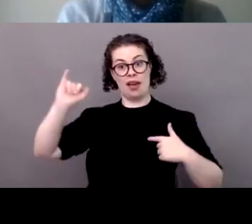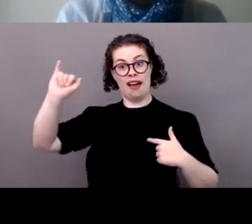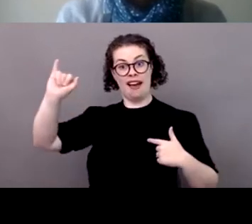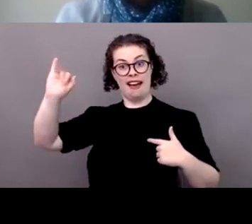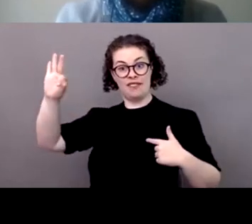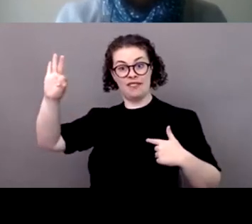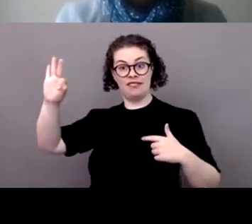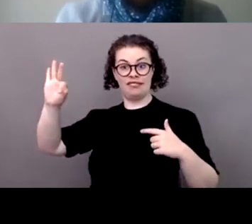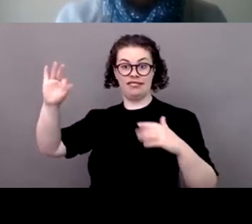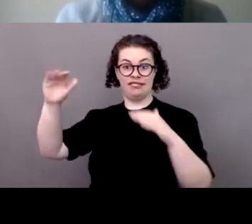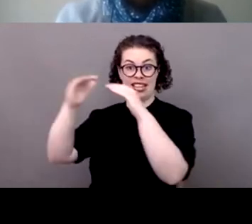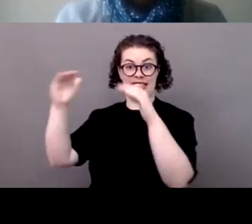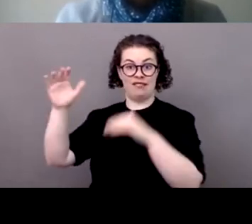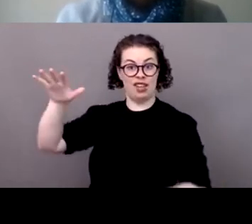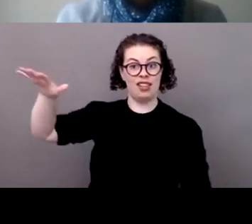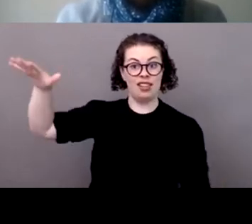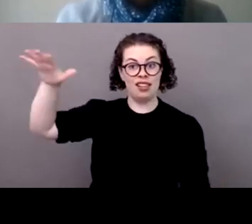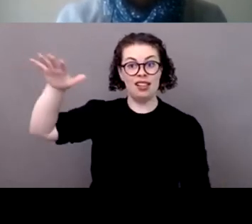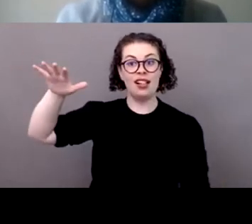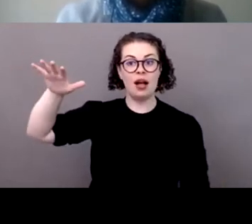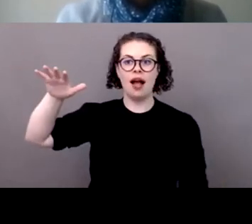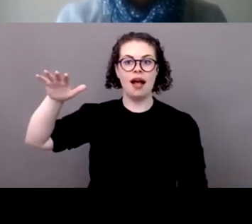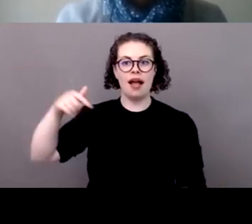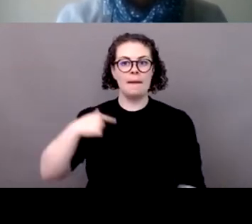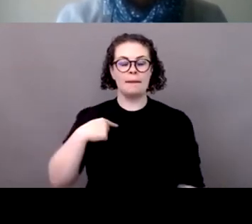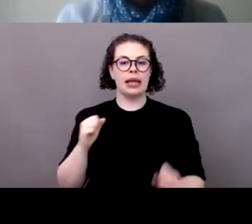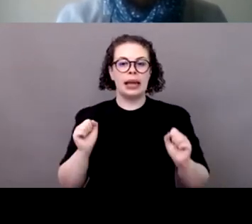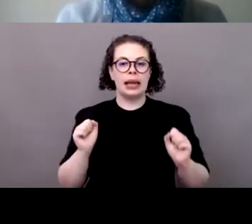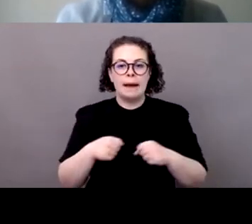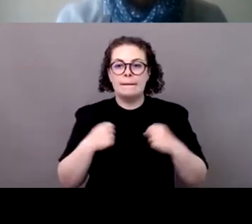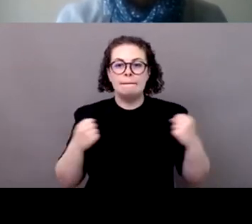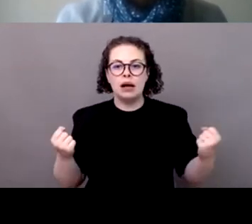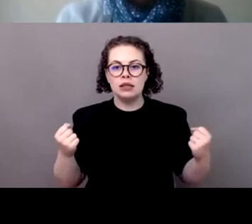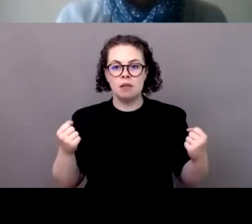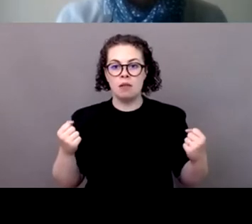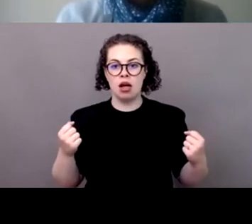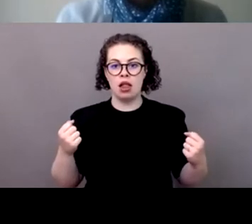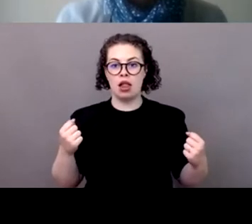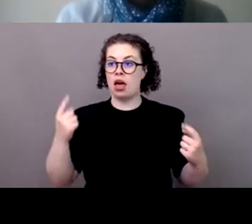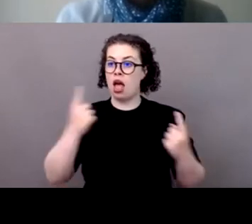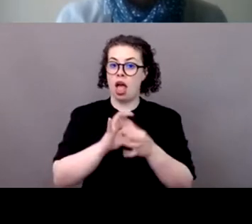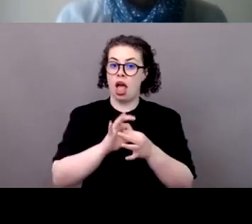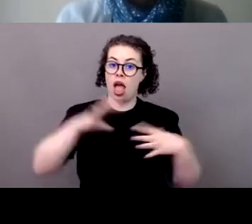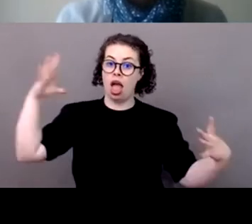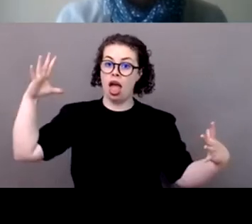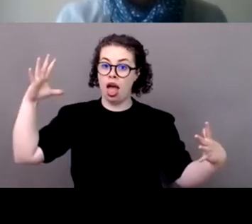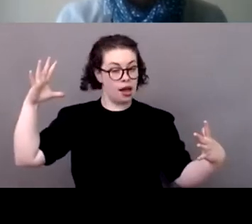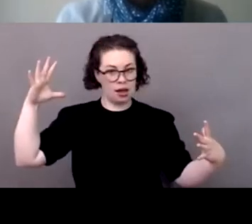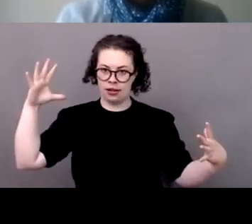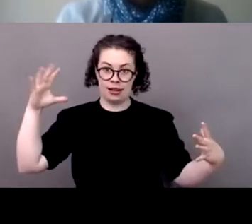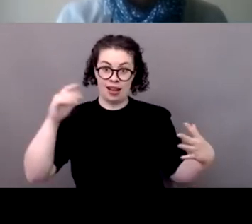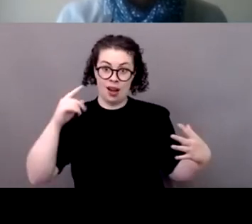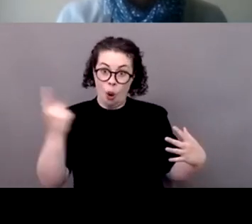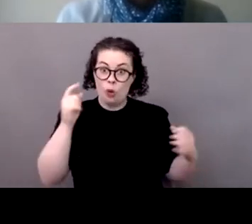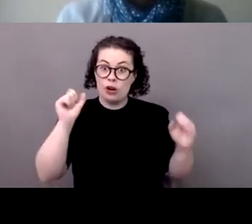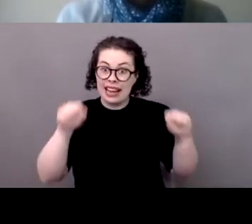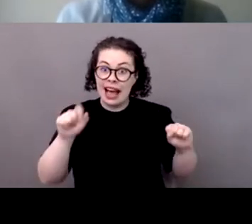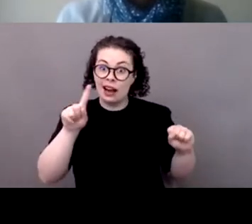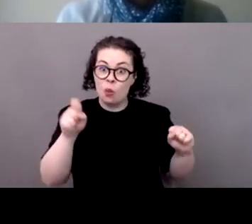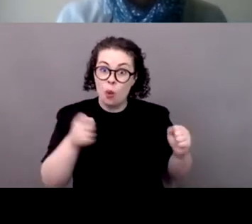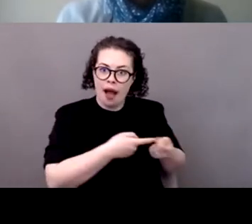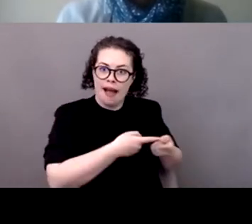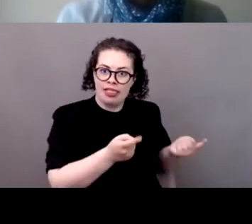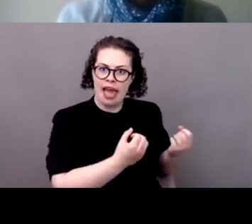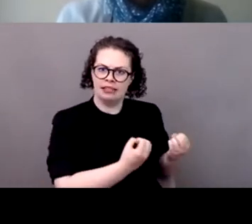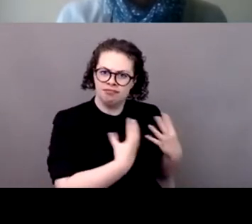obviously it would not be a possibility without the participation of all our stakeholders. Thank you so much.